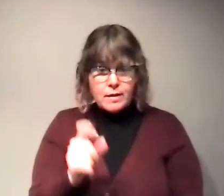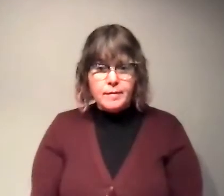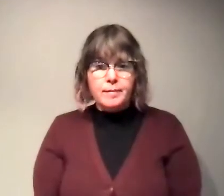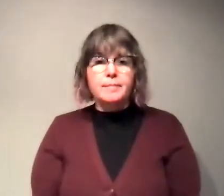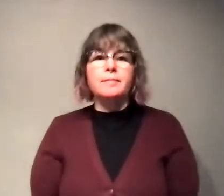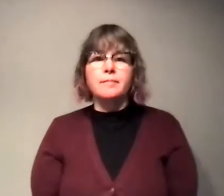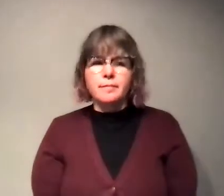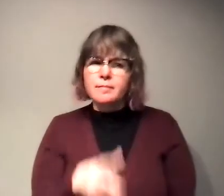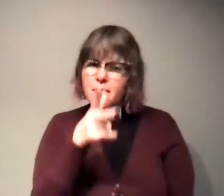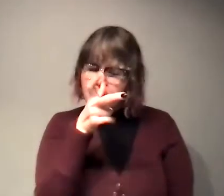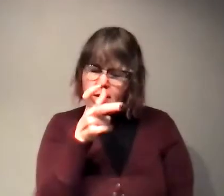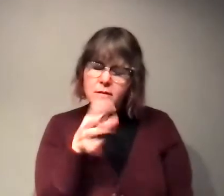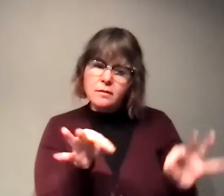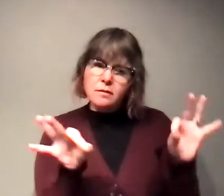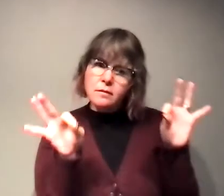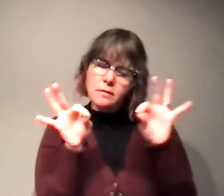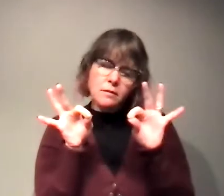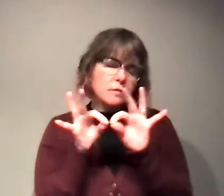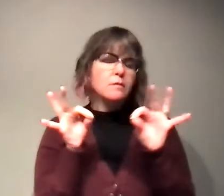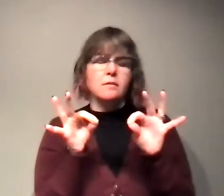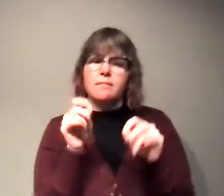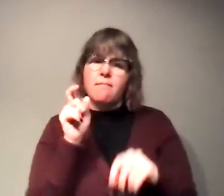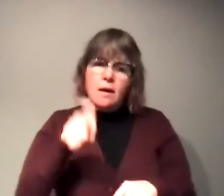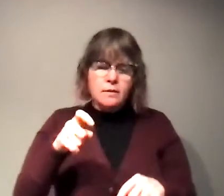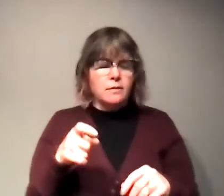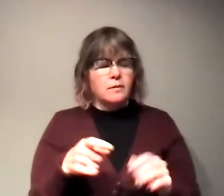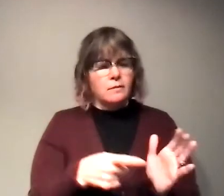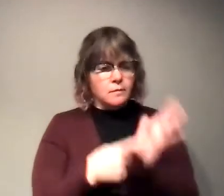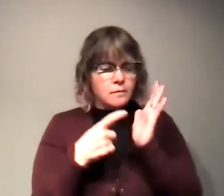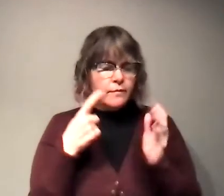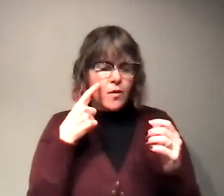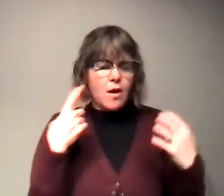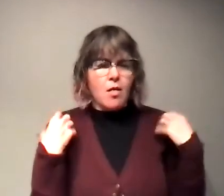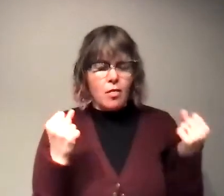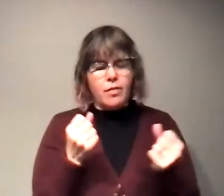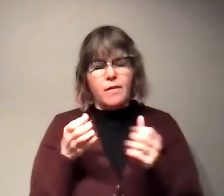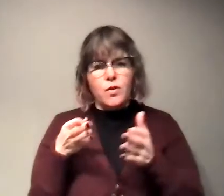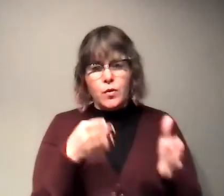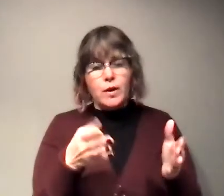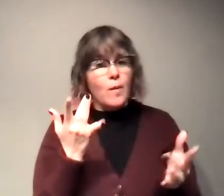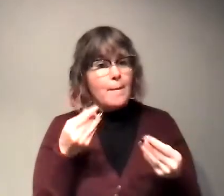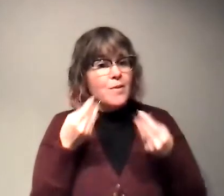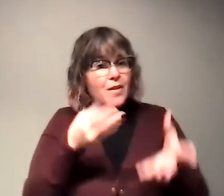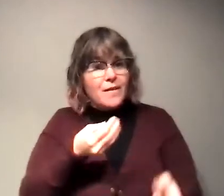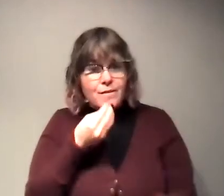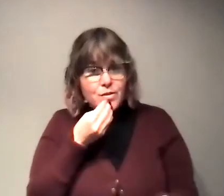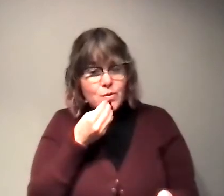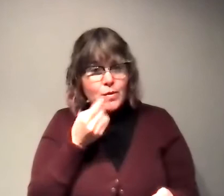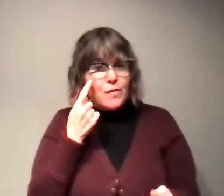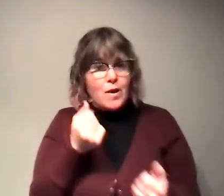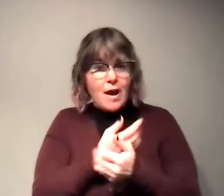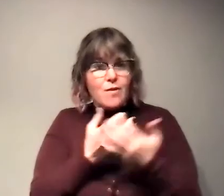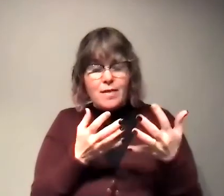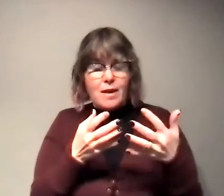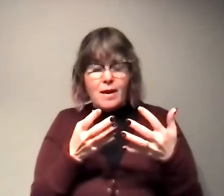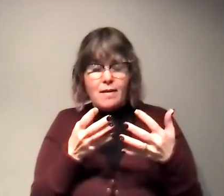Bugs are essential. They are very important for the health of the creek because they provide the food for everything that's higher up on the food